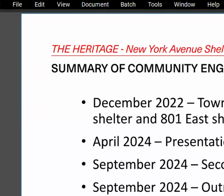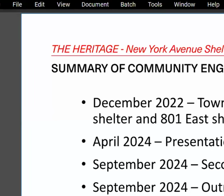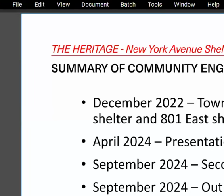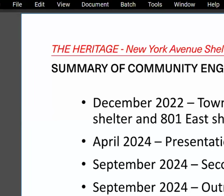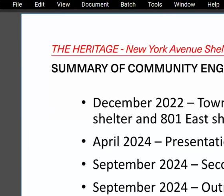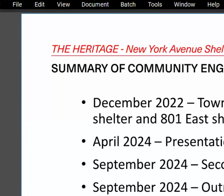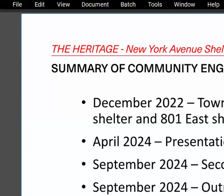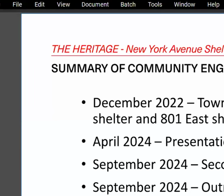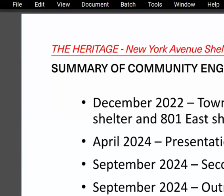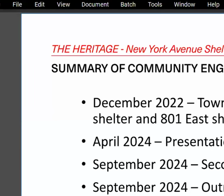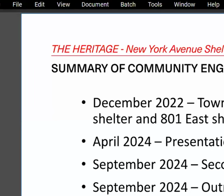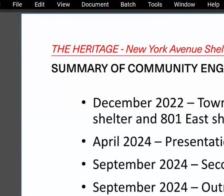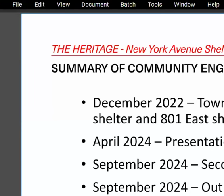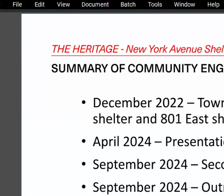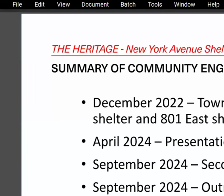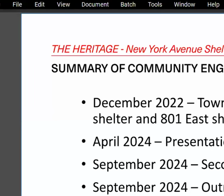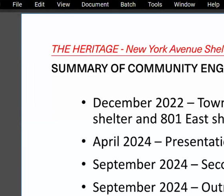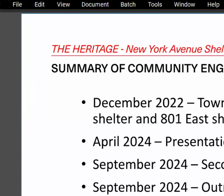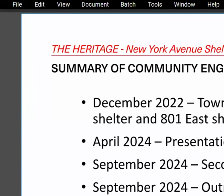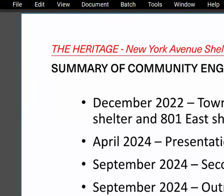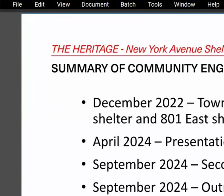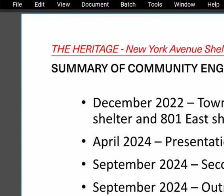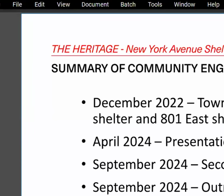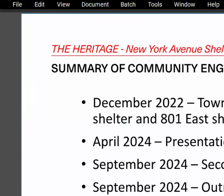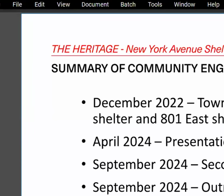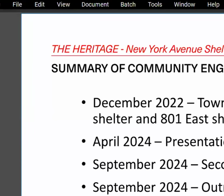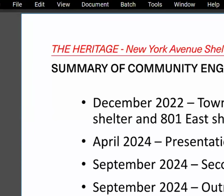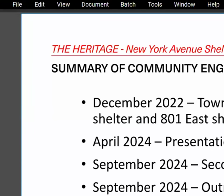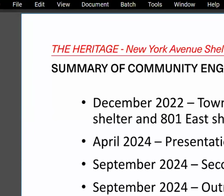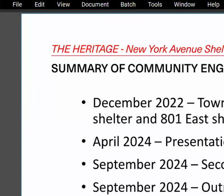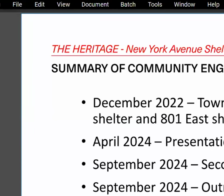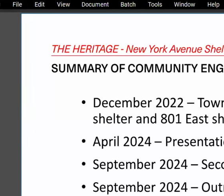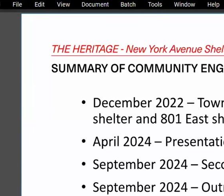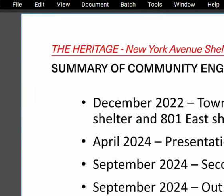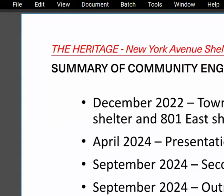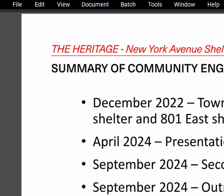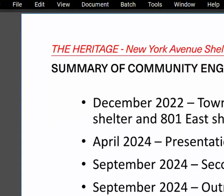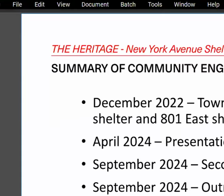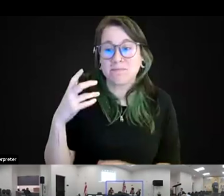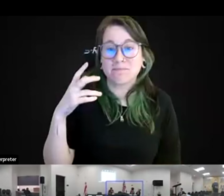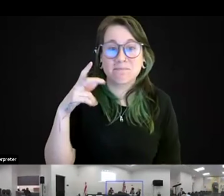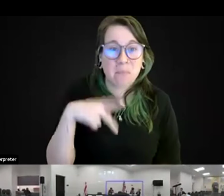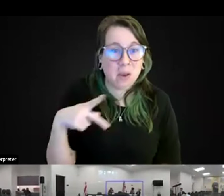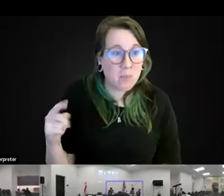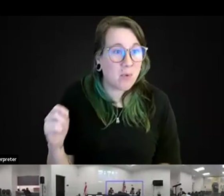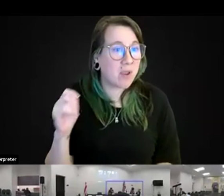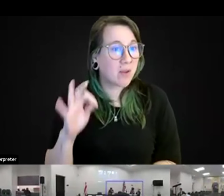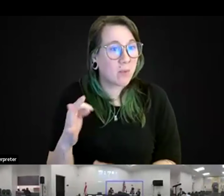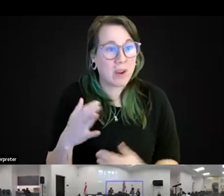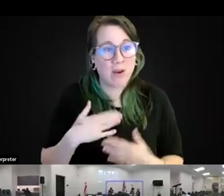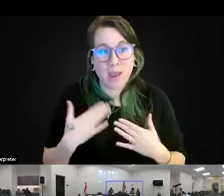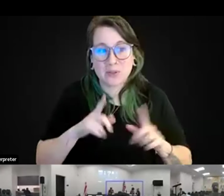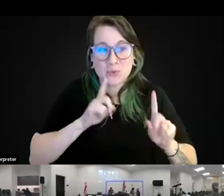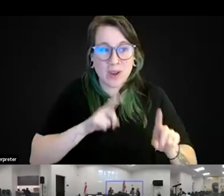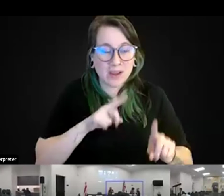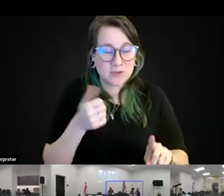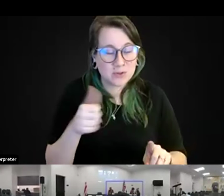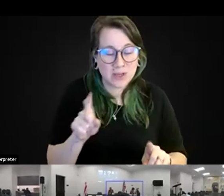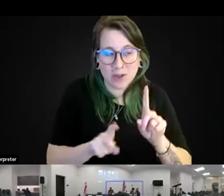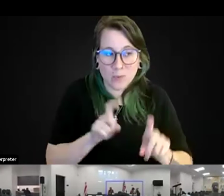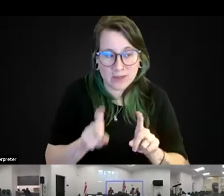thought so. Okay, so we can take the slides down. And so we are happy to answer any questions that you may have